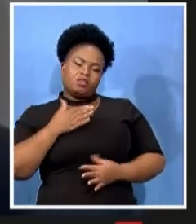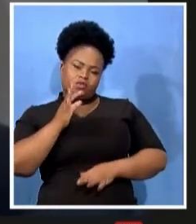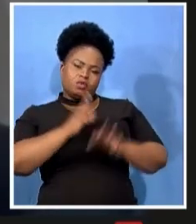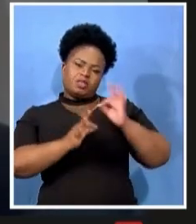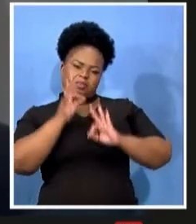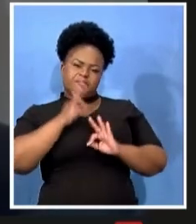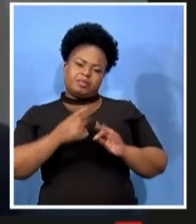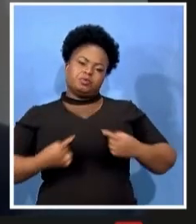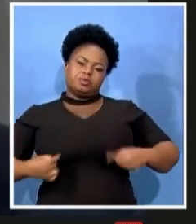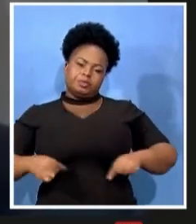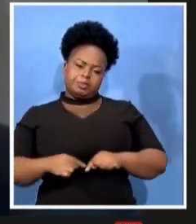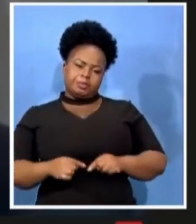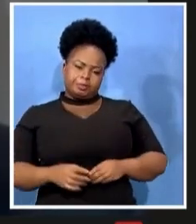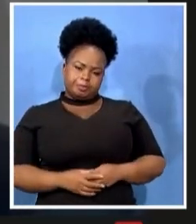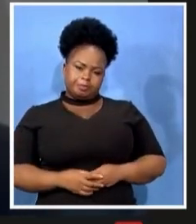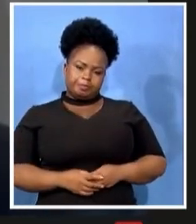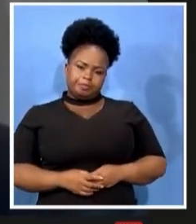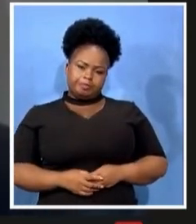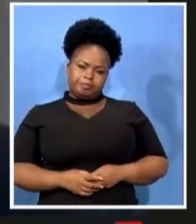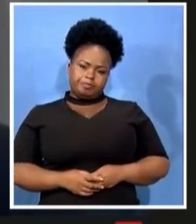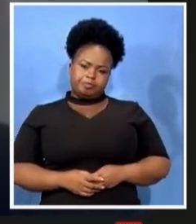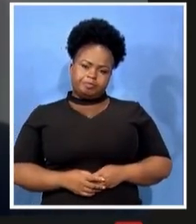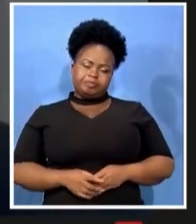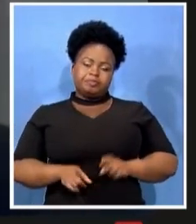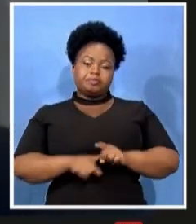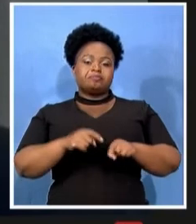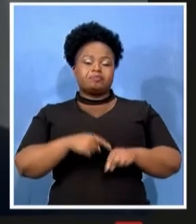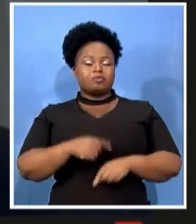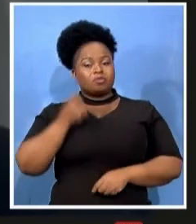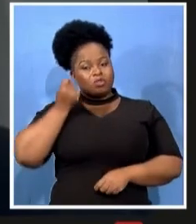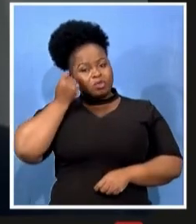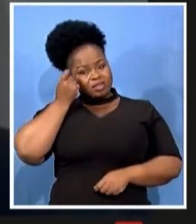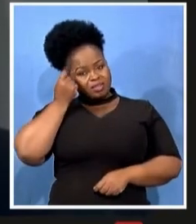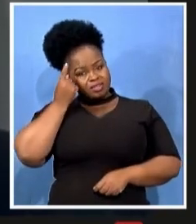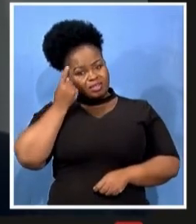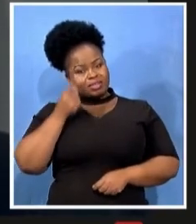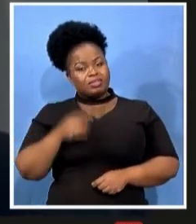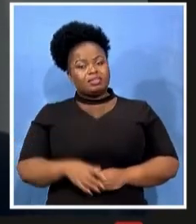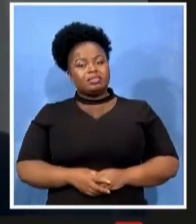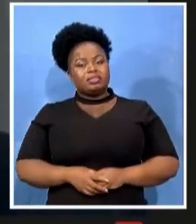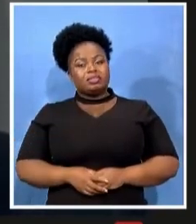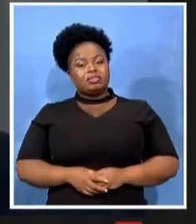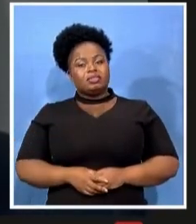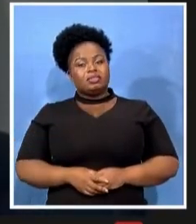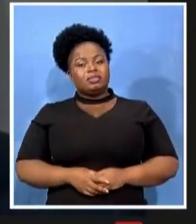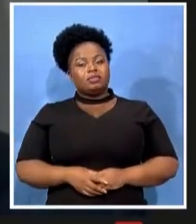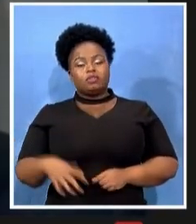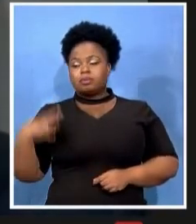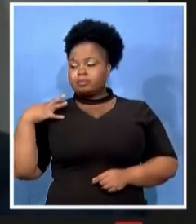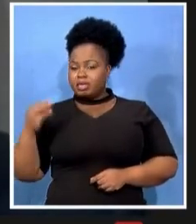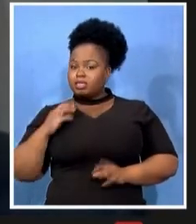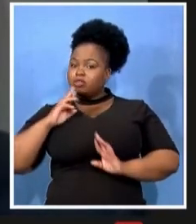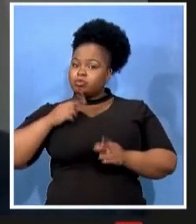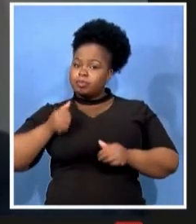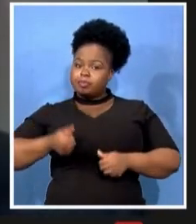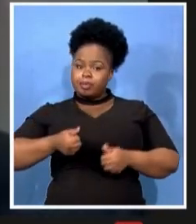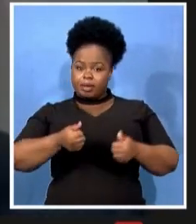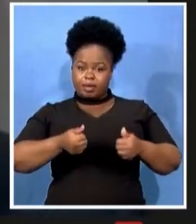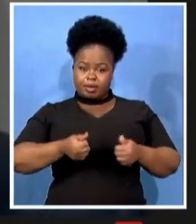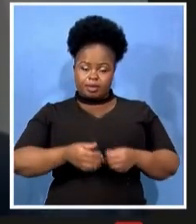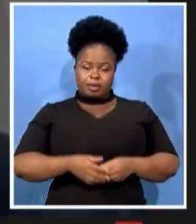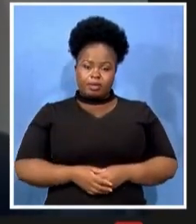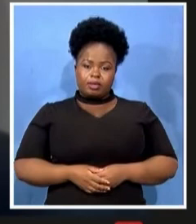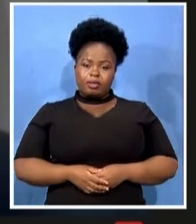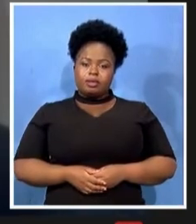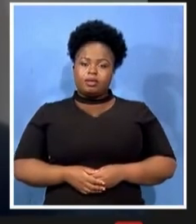and we also understand the explanation as given by the Minister on the bereavement of Minister Tito